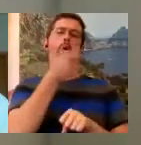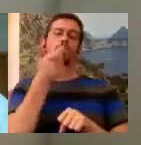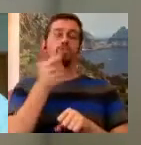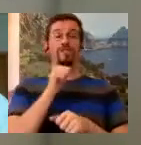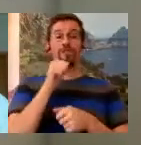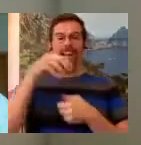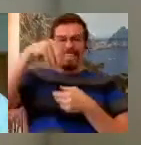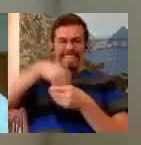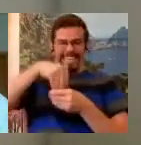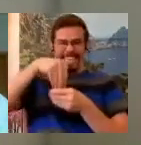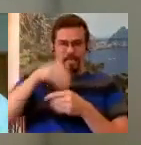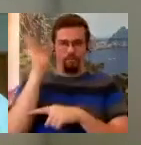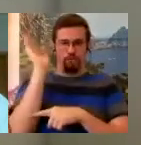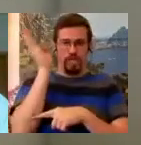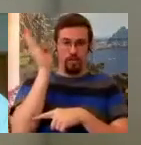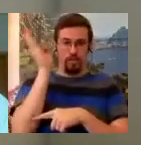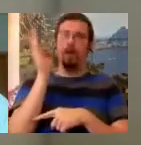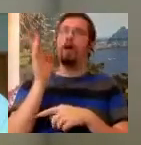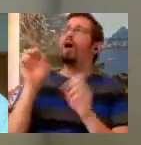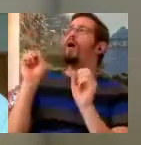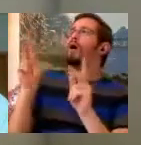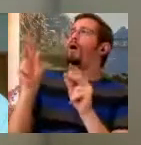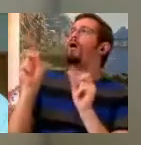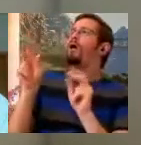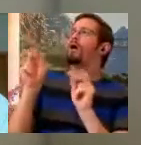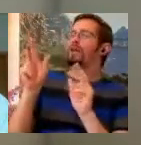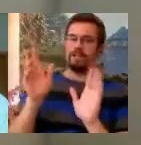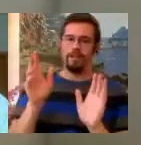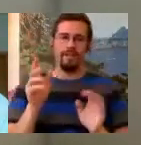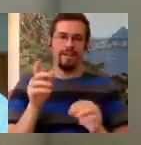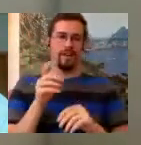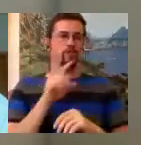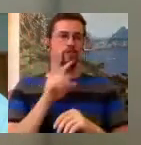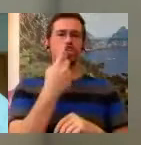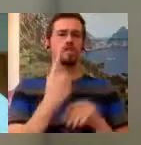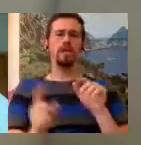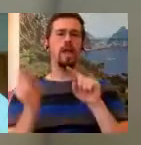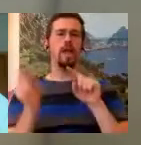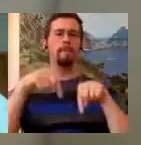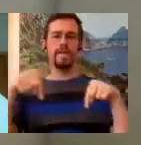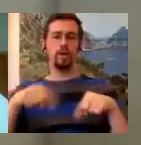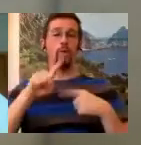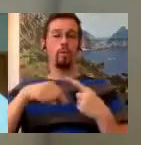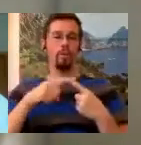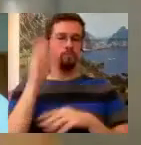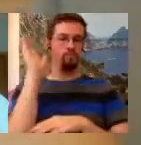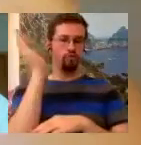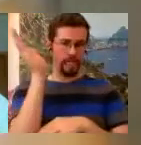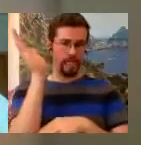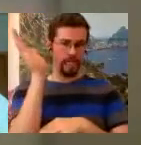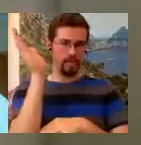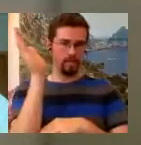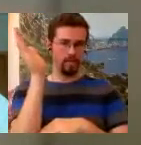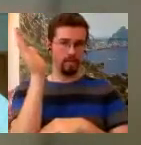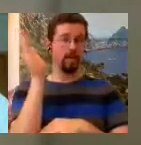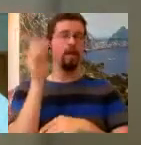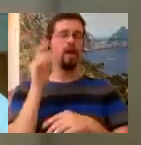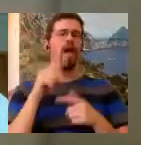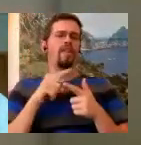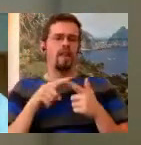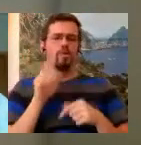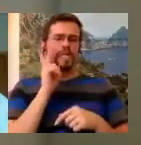presentation. Okay. This link is only when we're presenting, and you need to go to SignWriting.org to watch it, and then we'll see you at